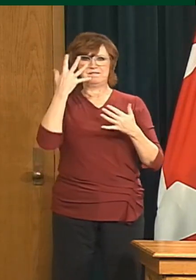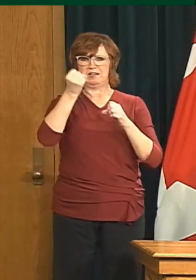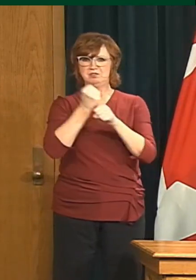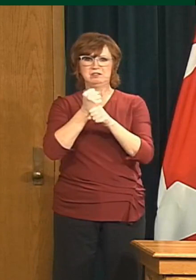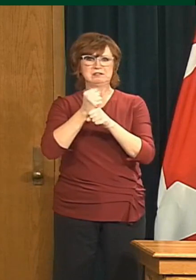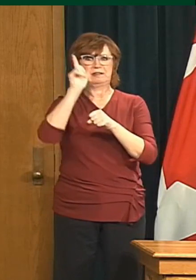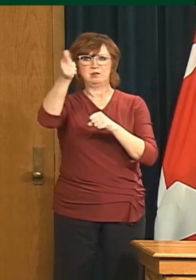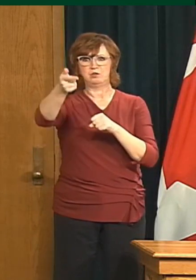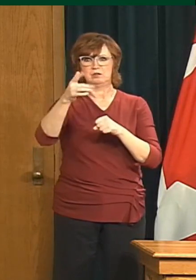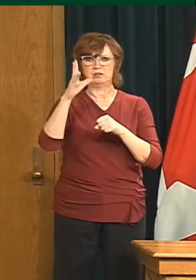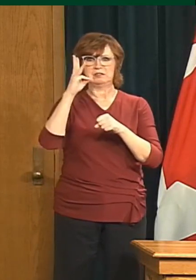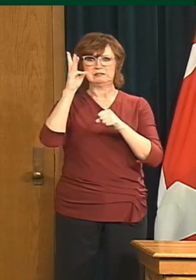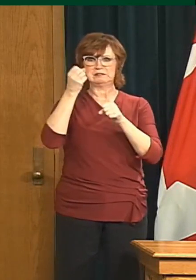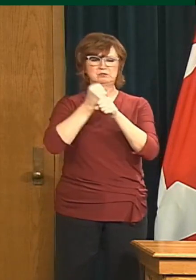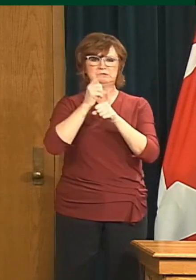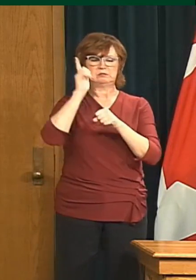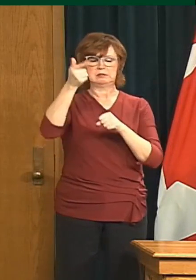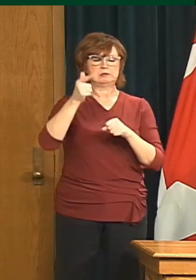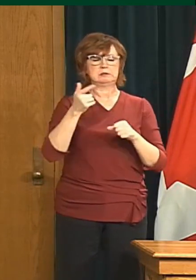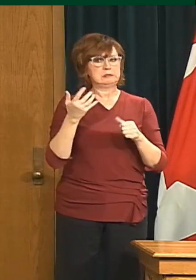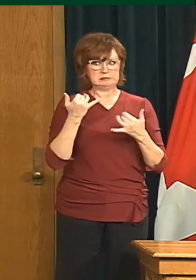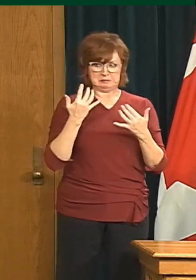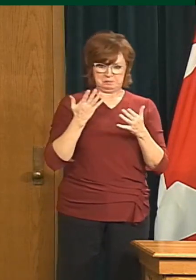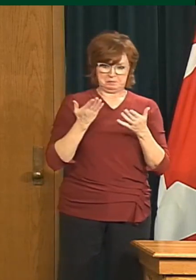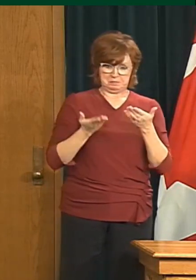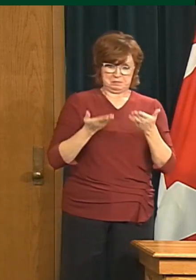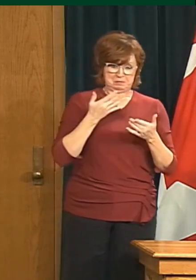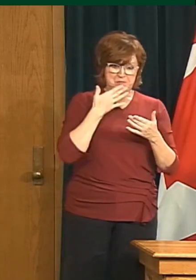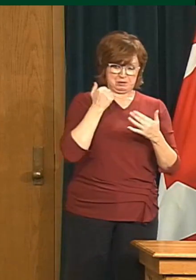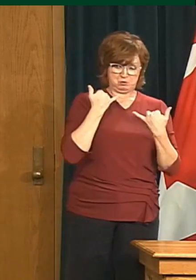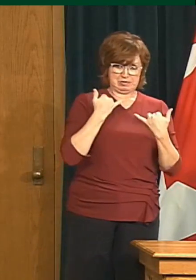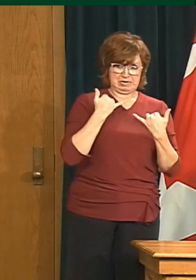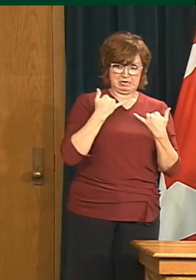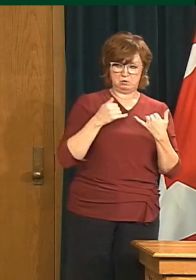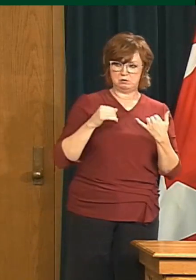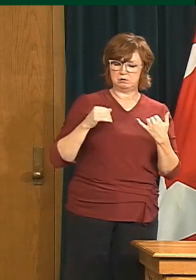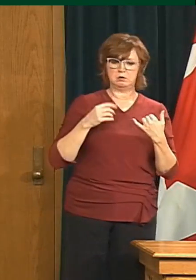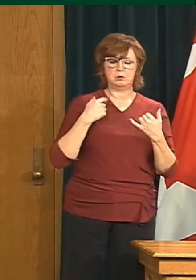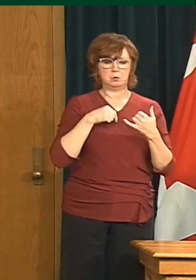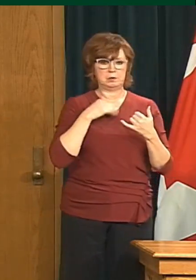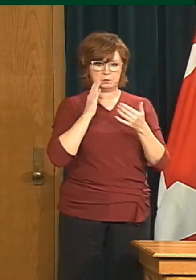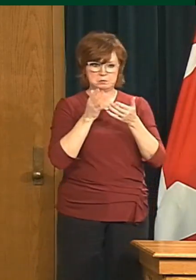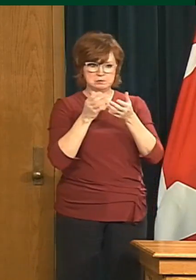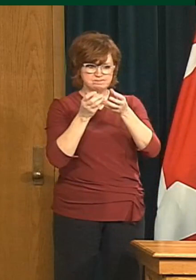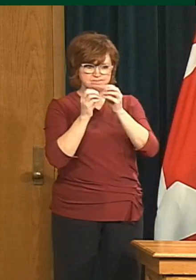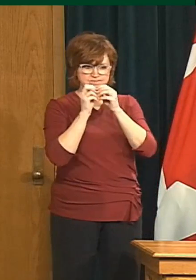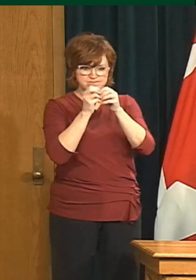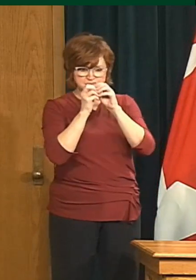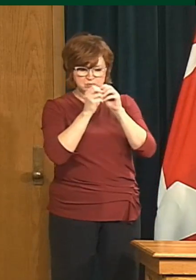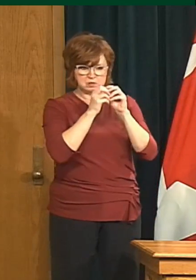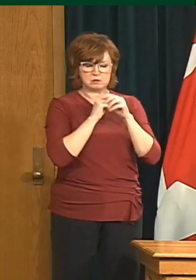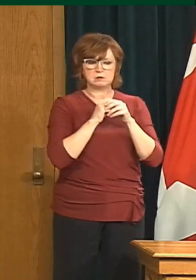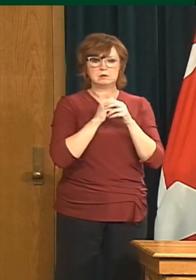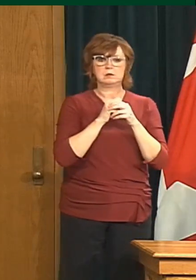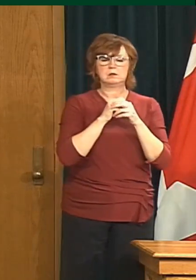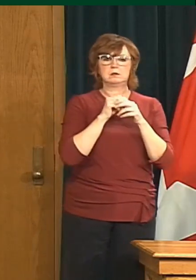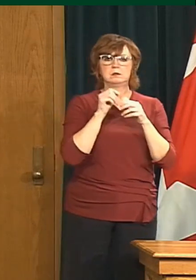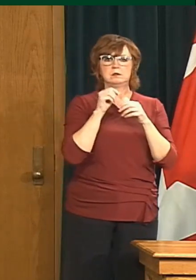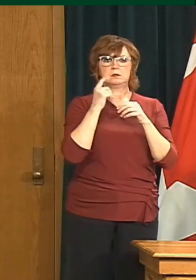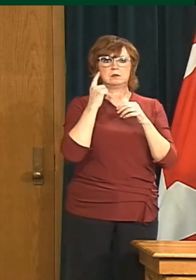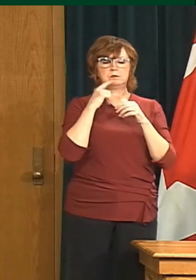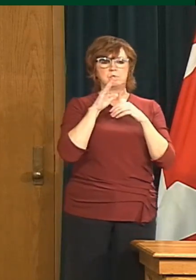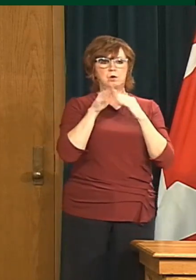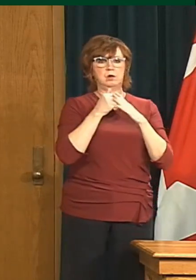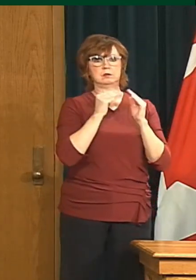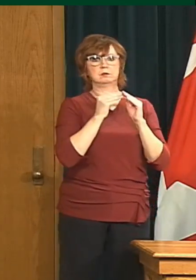we will be in active discussions with the municipalities to ensure that all of us will be able to afford that investment in the next